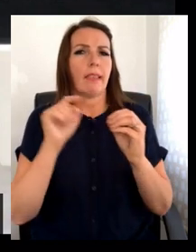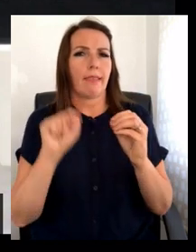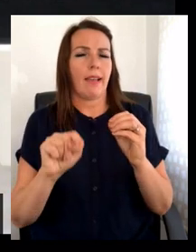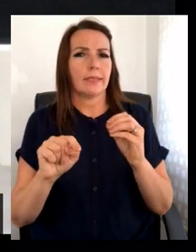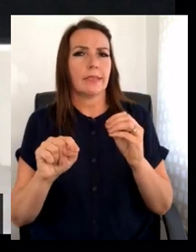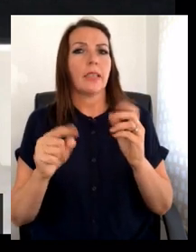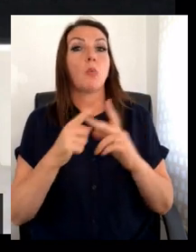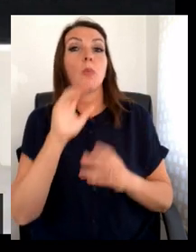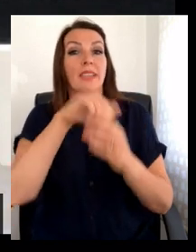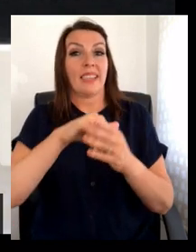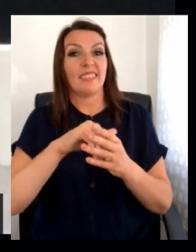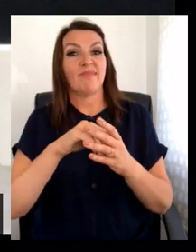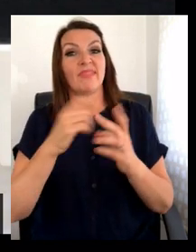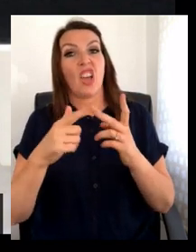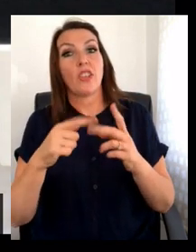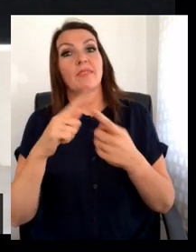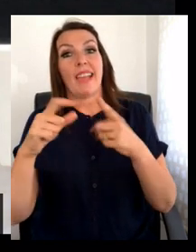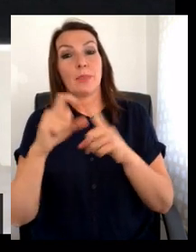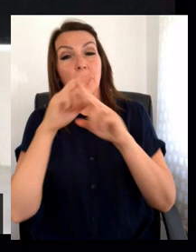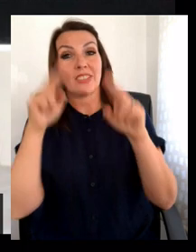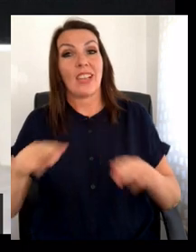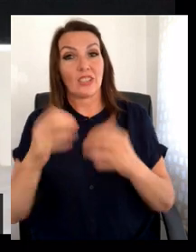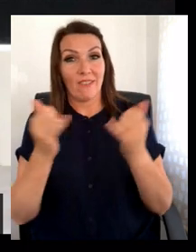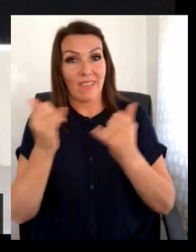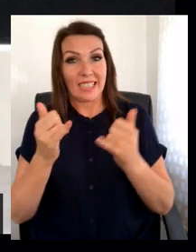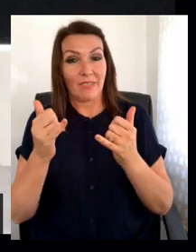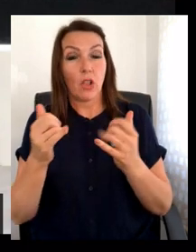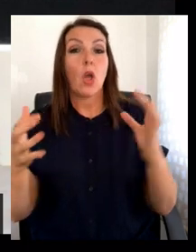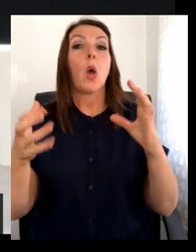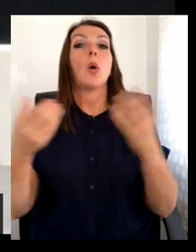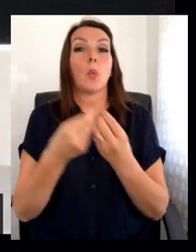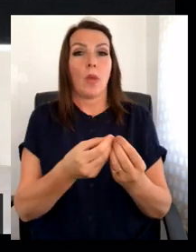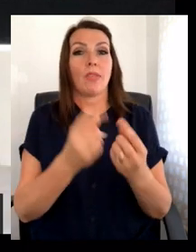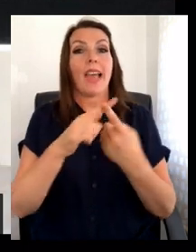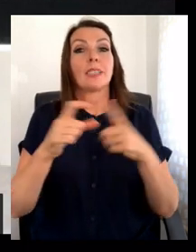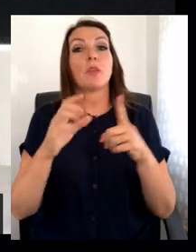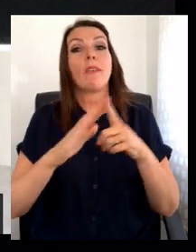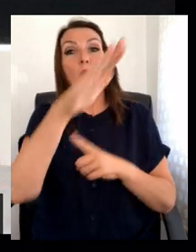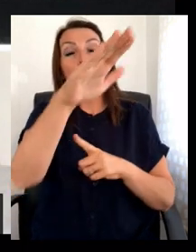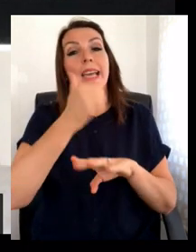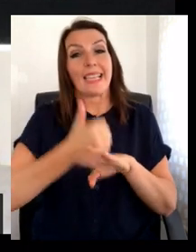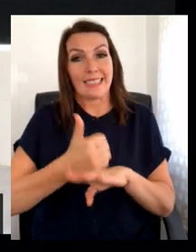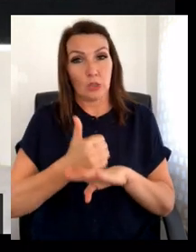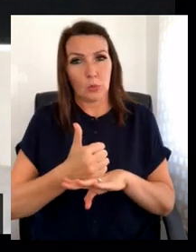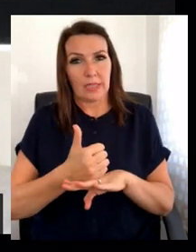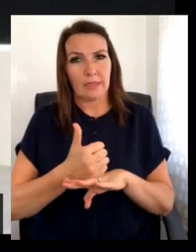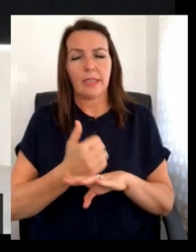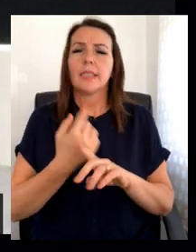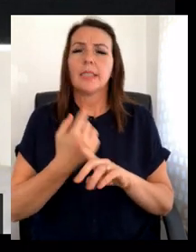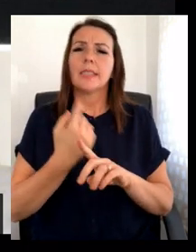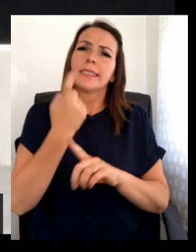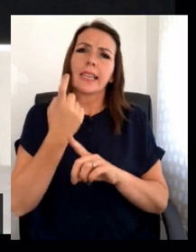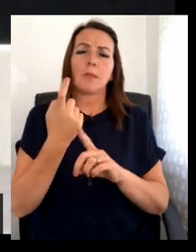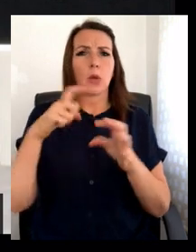Festival. And that's in collaboration with the Edinburgh Futures Institute. And I guess that's kind of thinking about the vulnerability of the queer